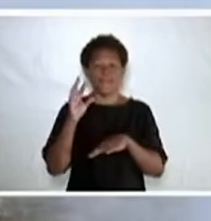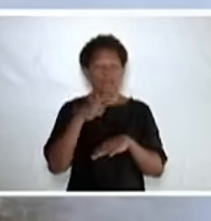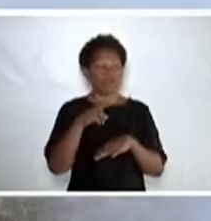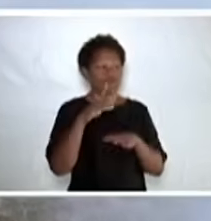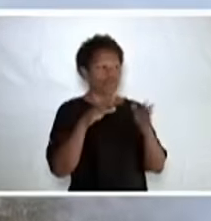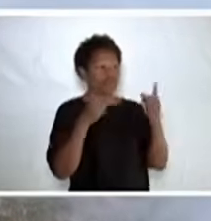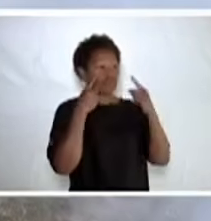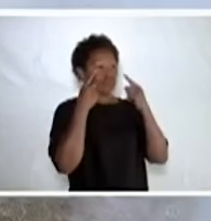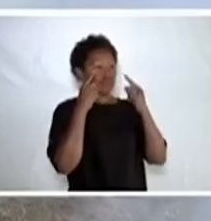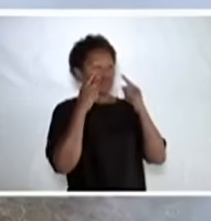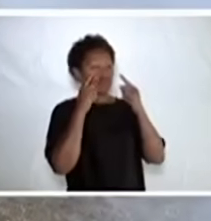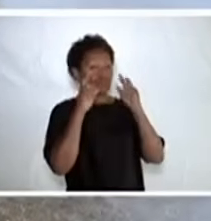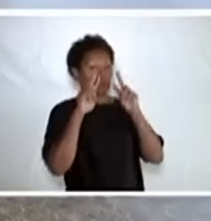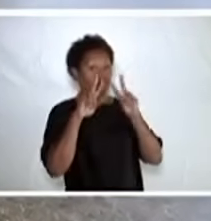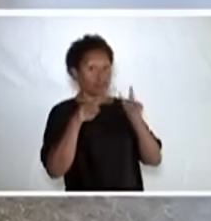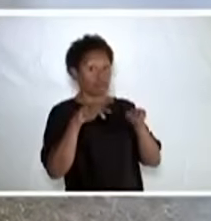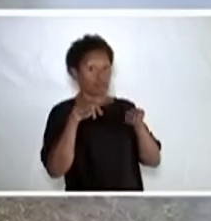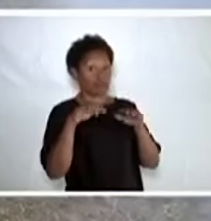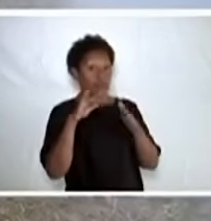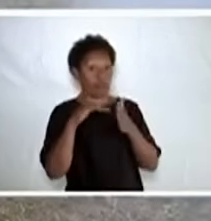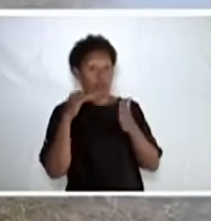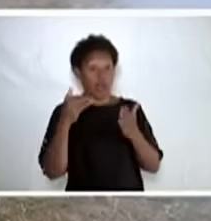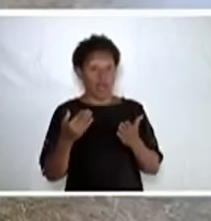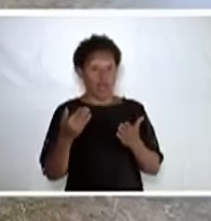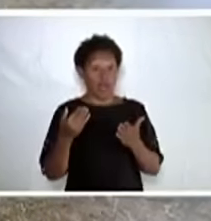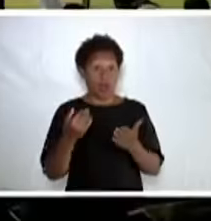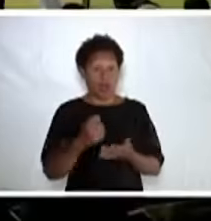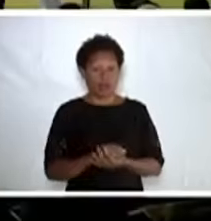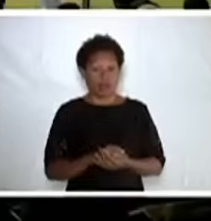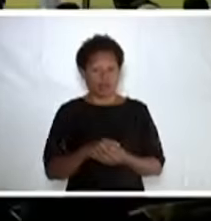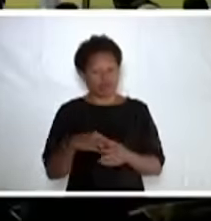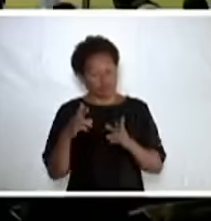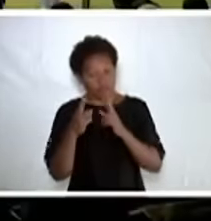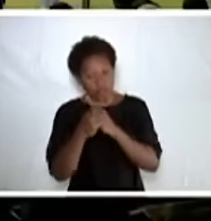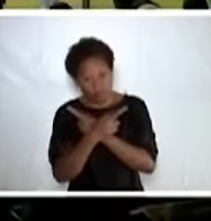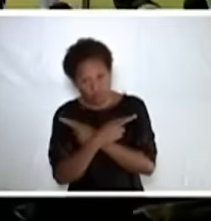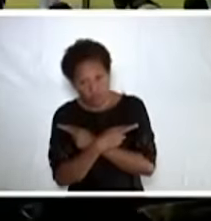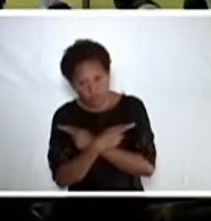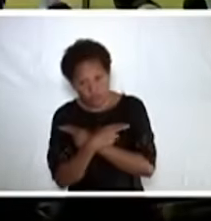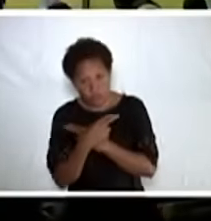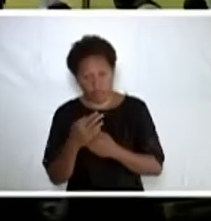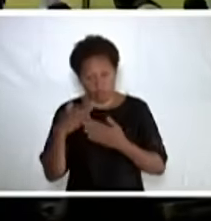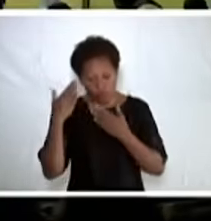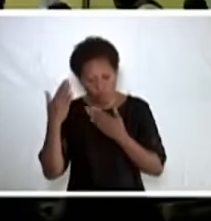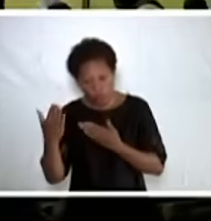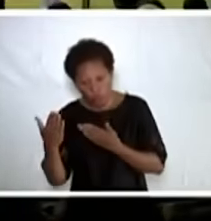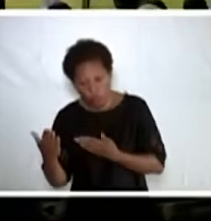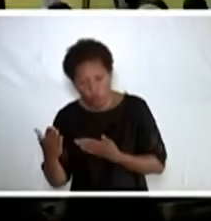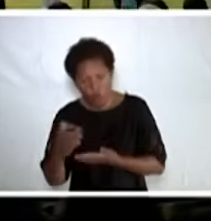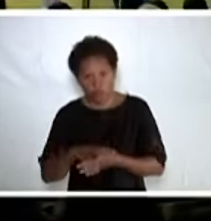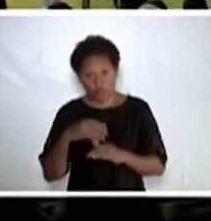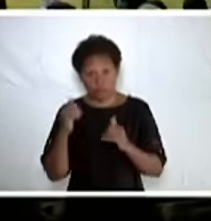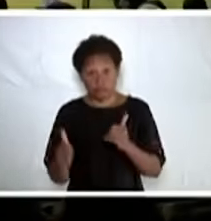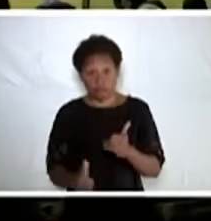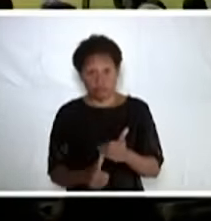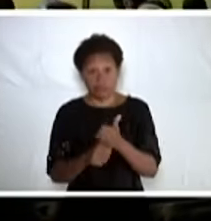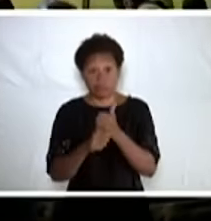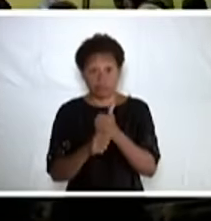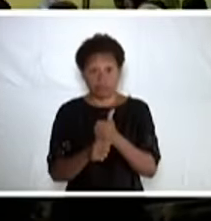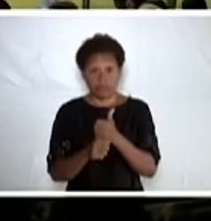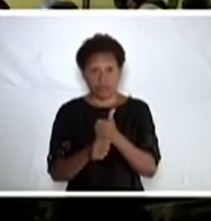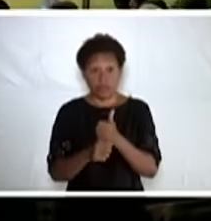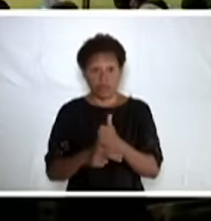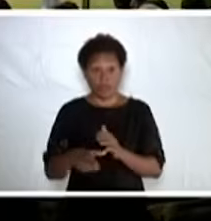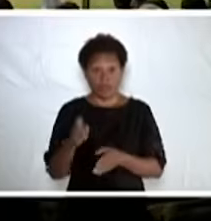kena mbale tinga me ngono ya me adapto me ngono go na boka roko beir sakana bubu ni presidente ni